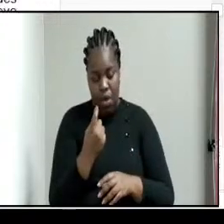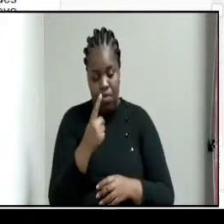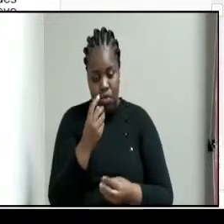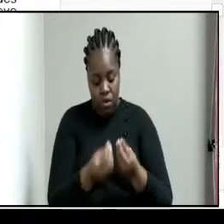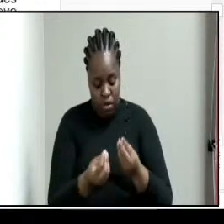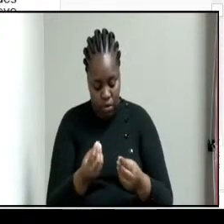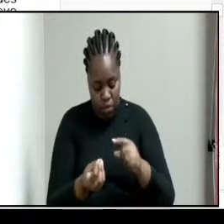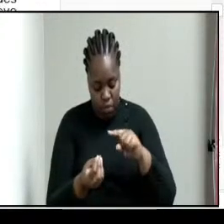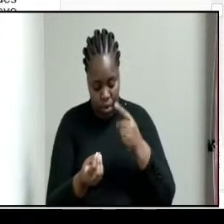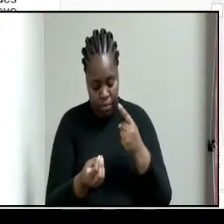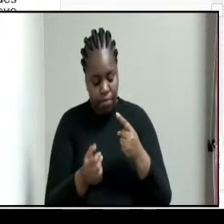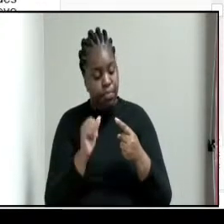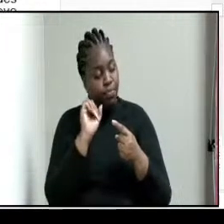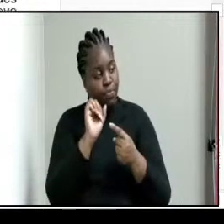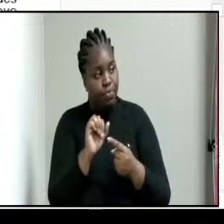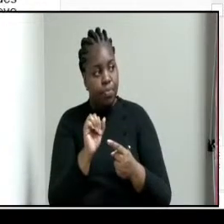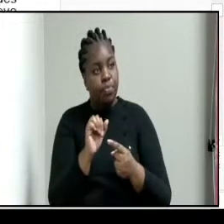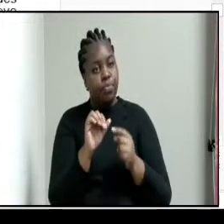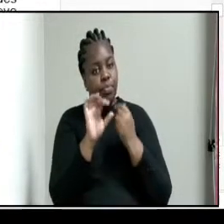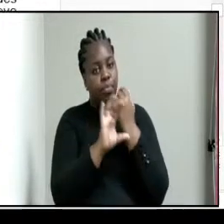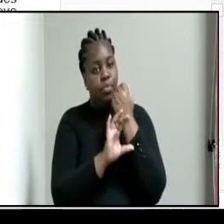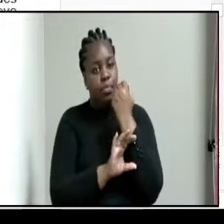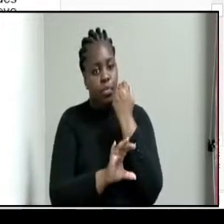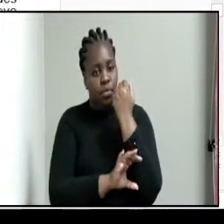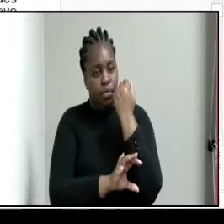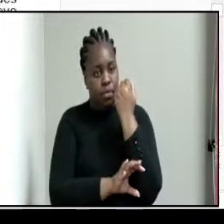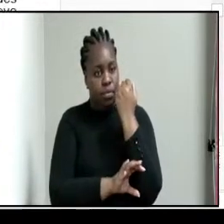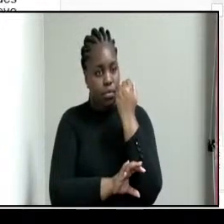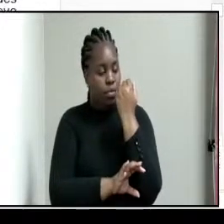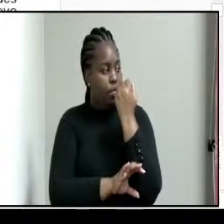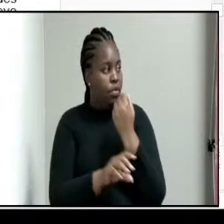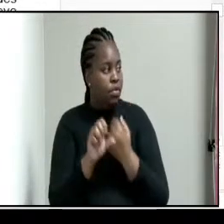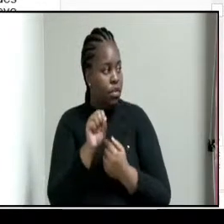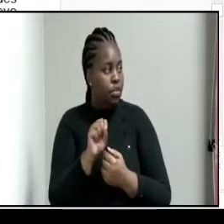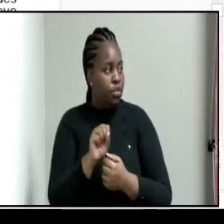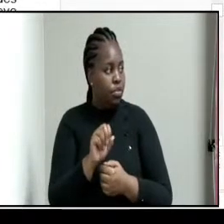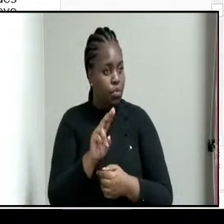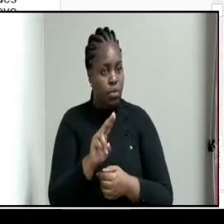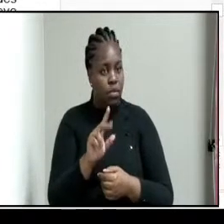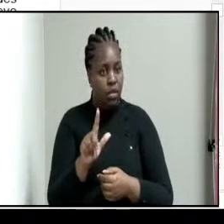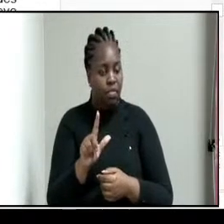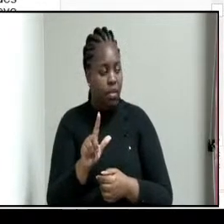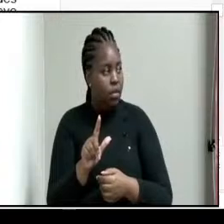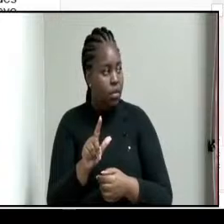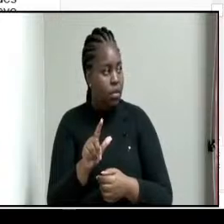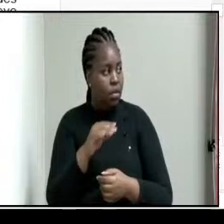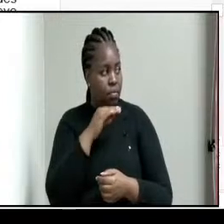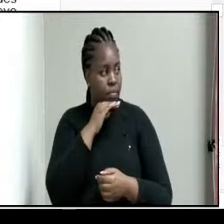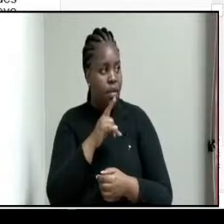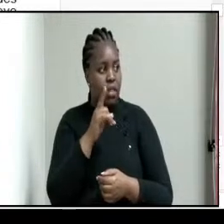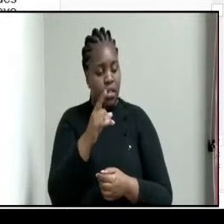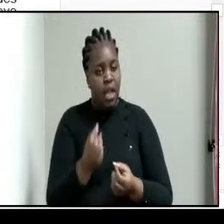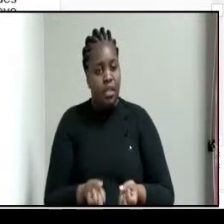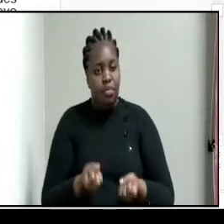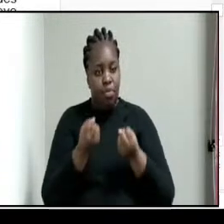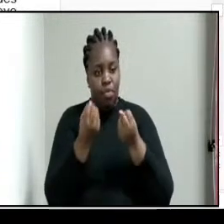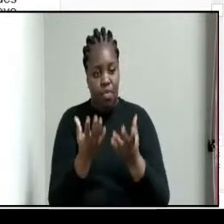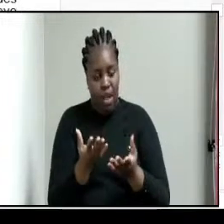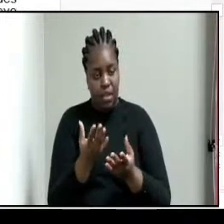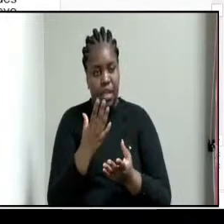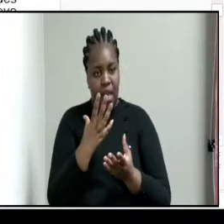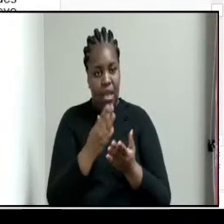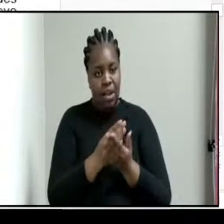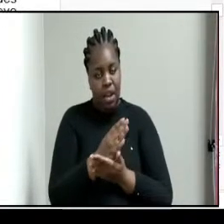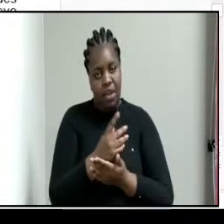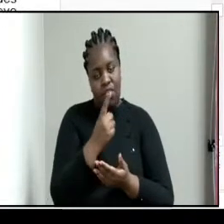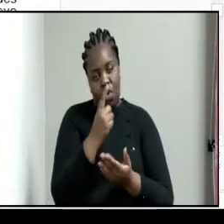children. Firstly, at the heart of the right to food in the Constitution is Section 27, subsection 1b, which provides, among other things, that everyone has a right to